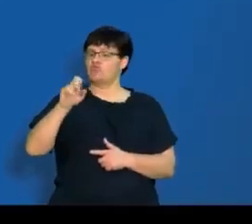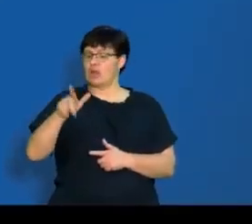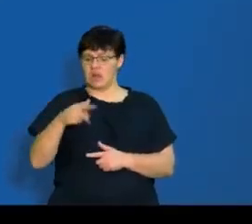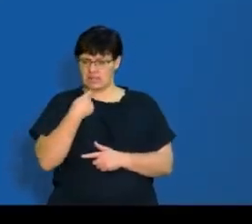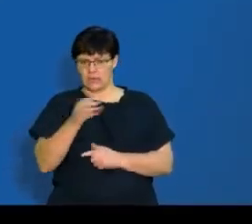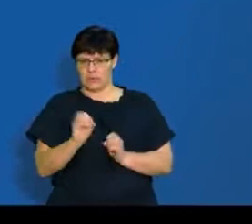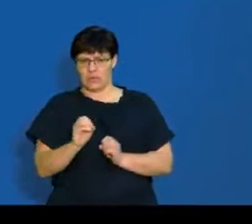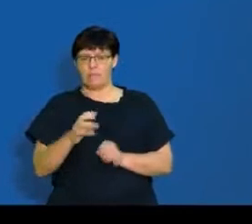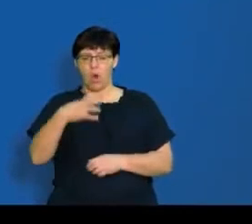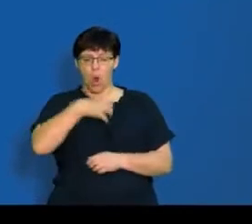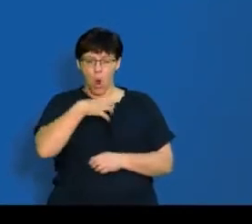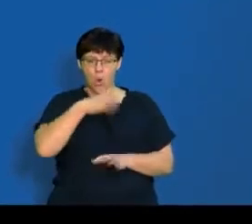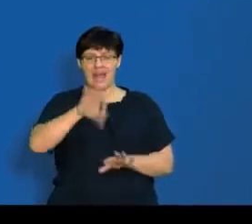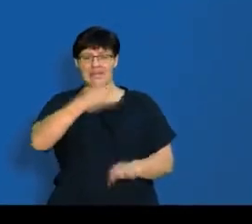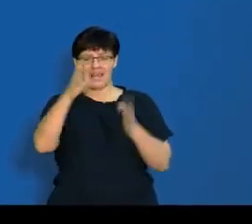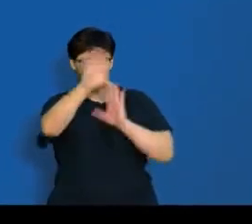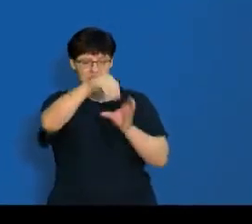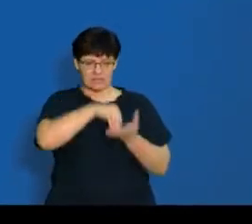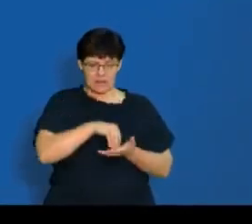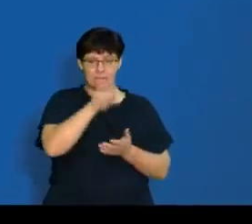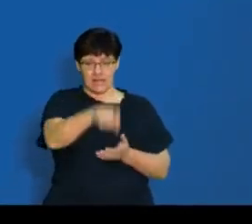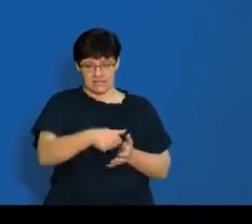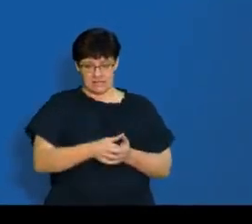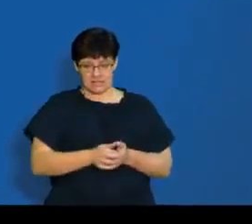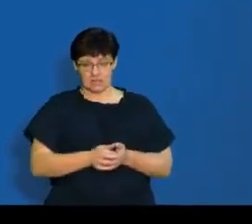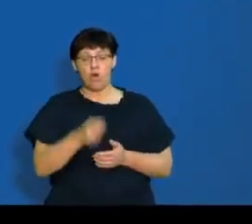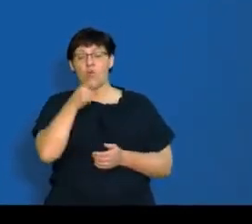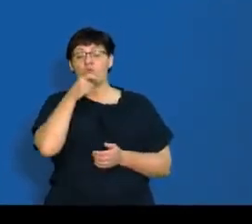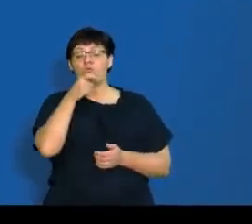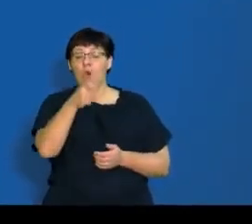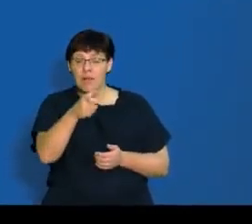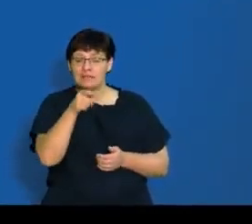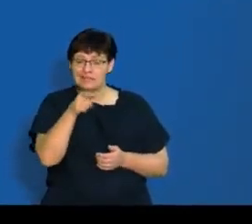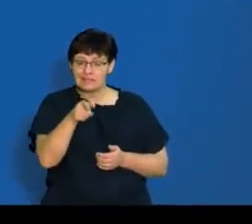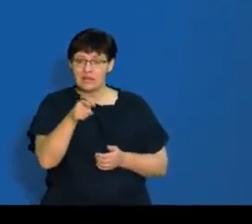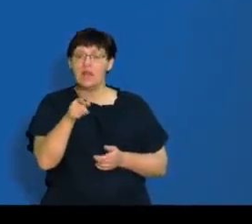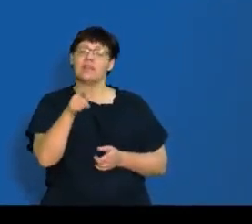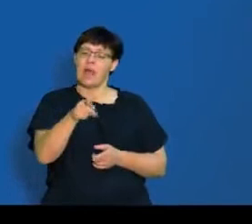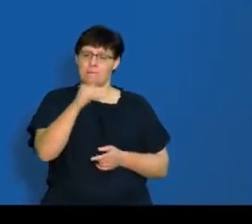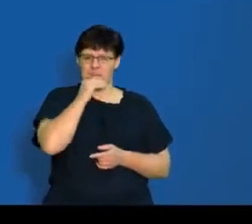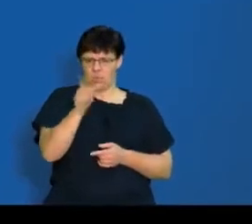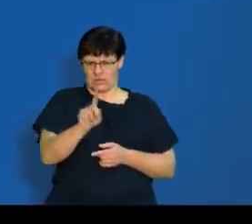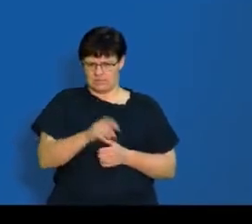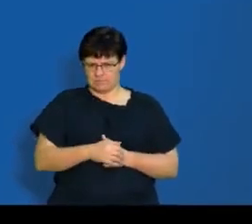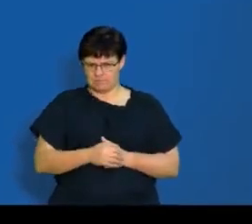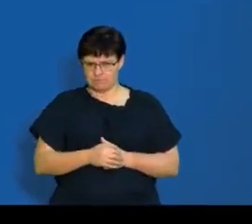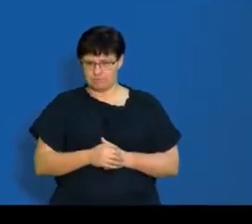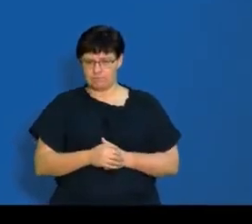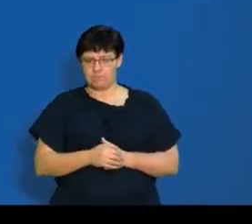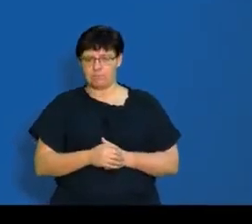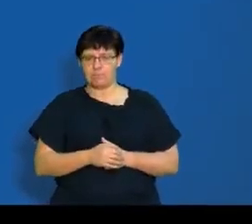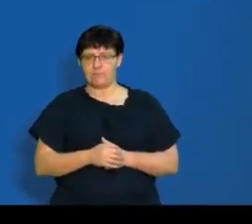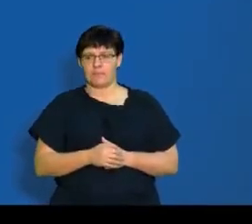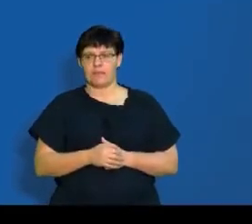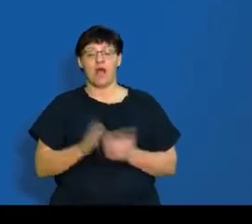in your own analysis of that. You need to comment on what was implied by those words.